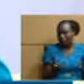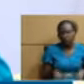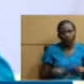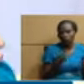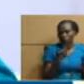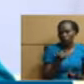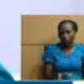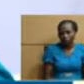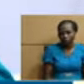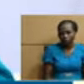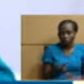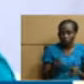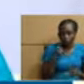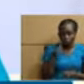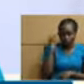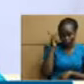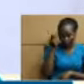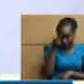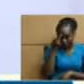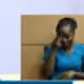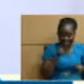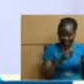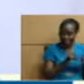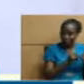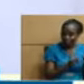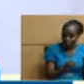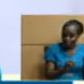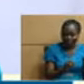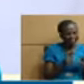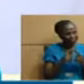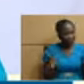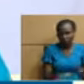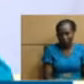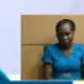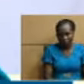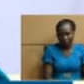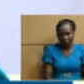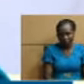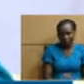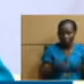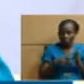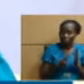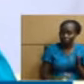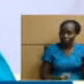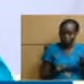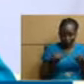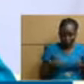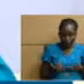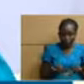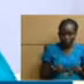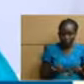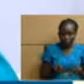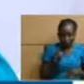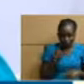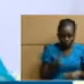you look at the policy and what is being done, they are quite different. That's why at this moment you're only